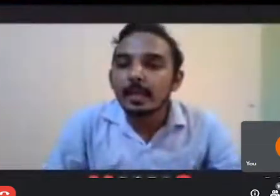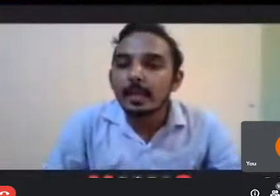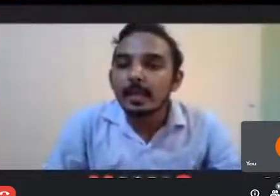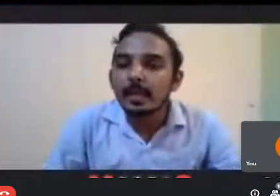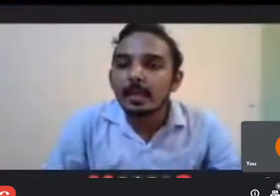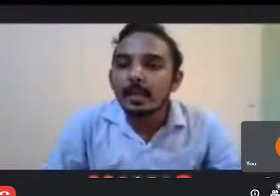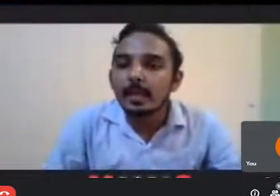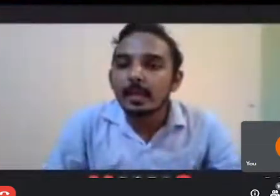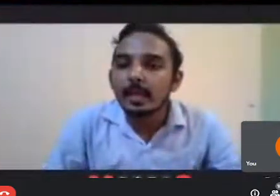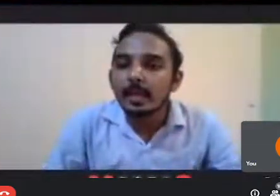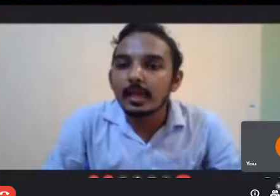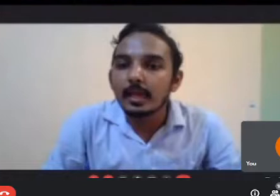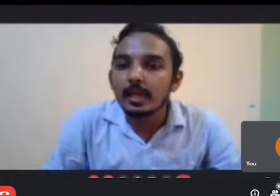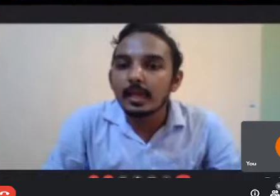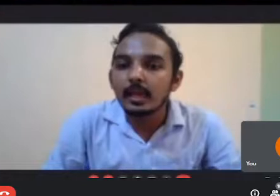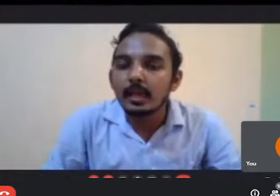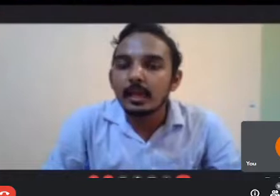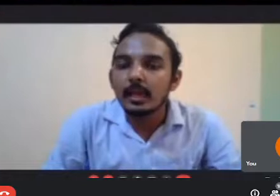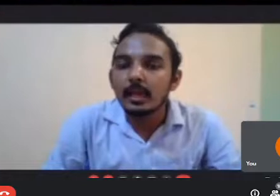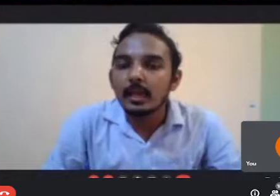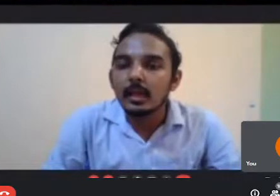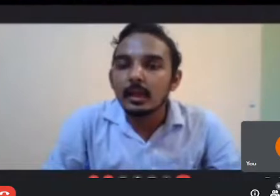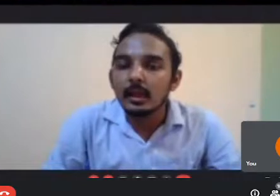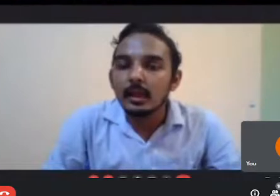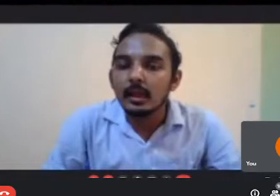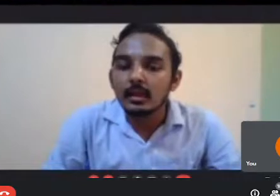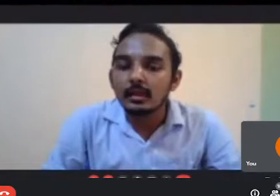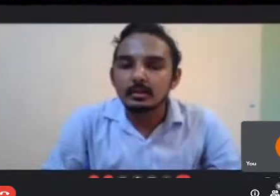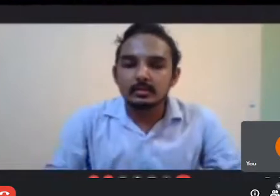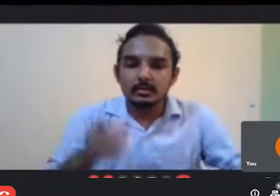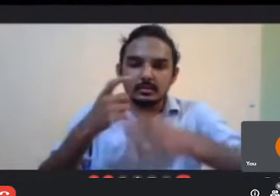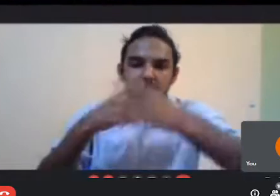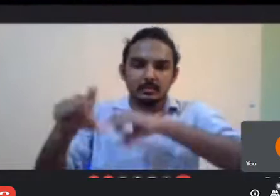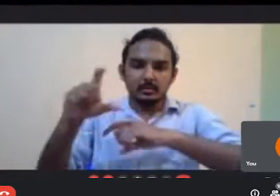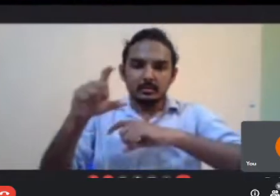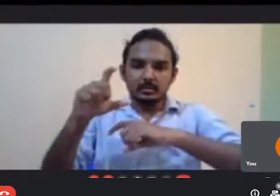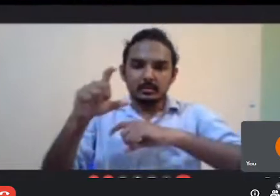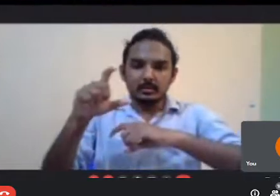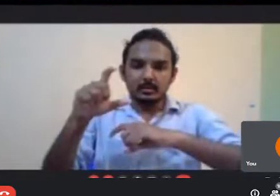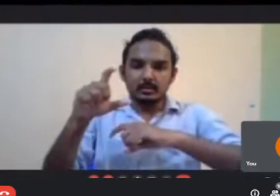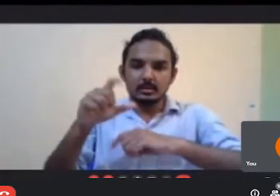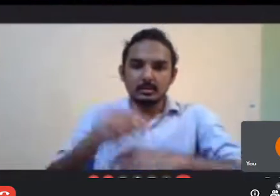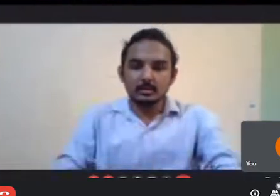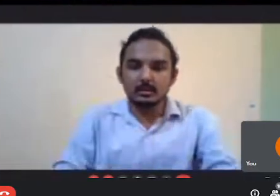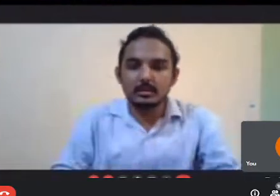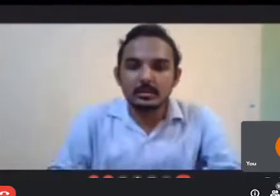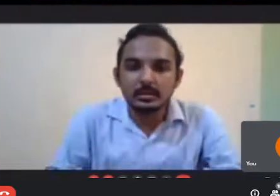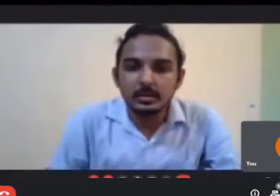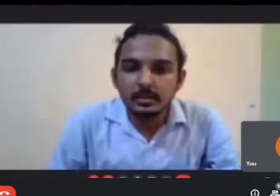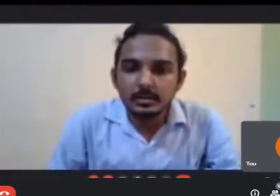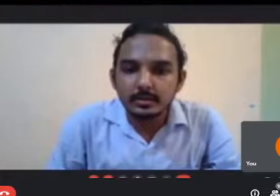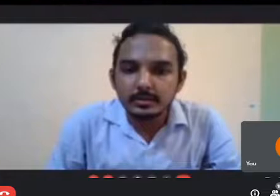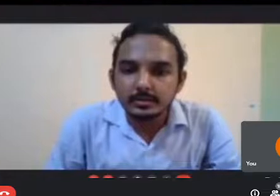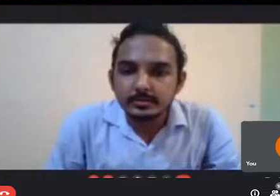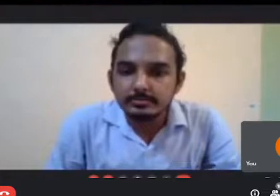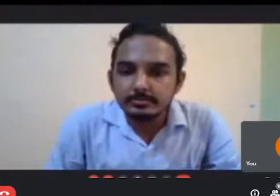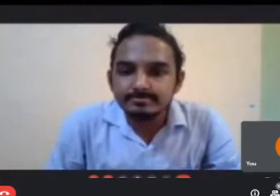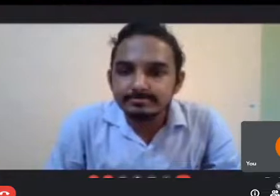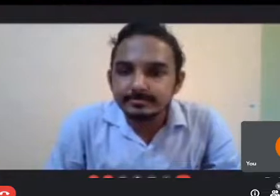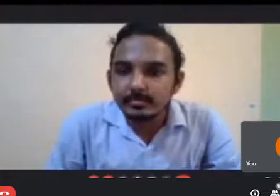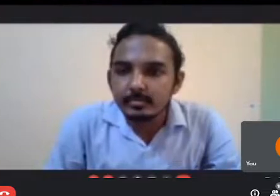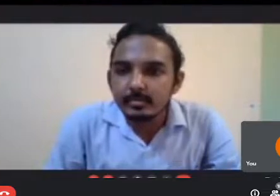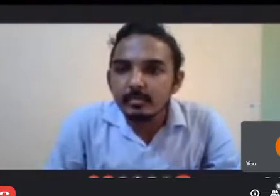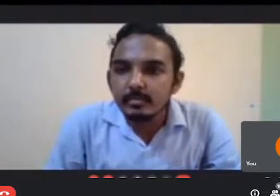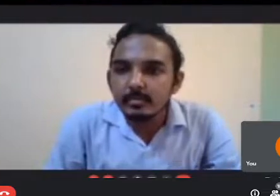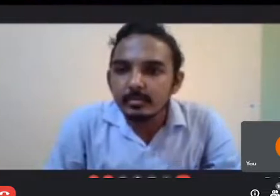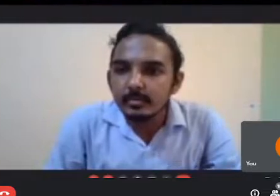a ISL equivalent, and the reverse also. If for an ISL word, do you have English equivalent? Since you're saying people are doing